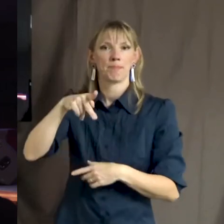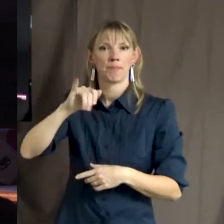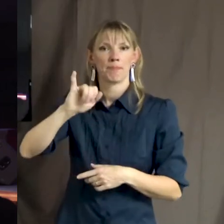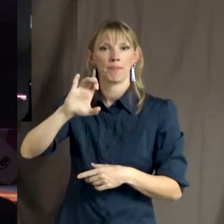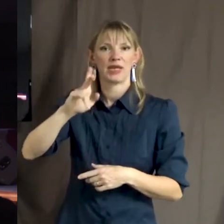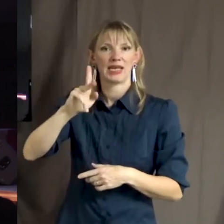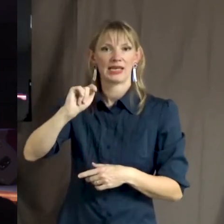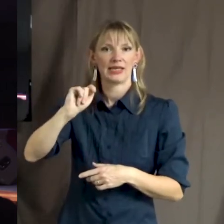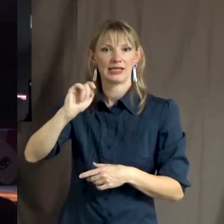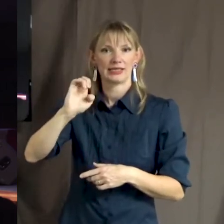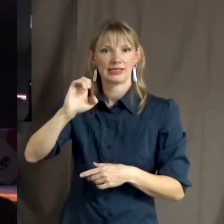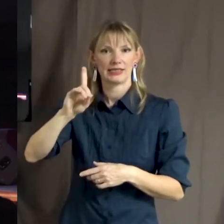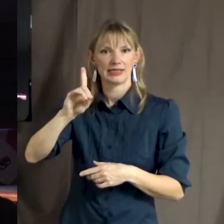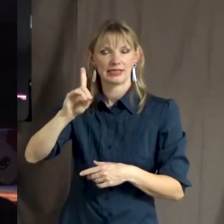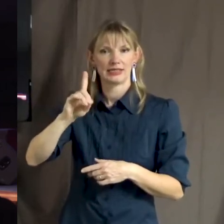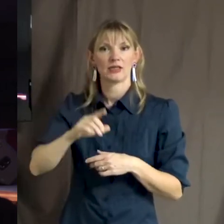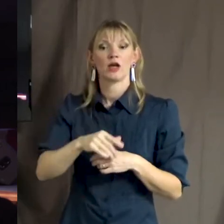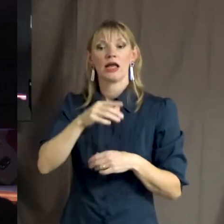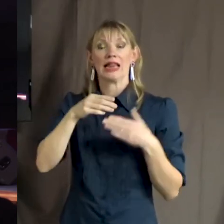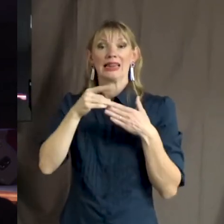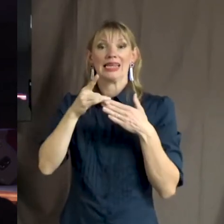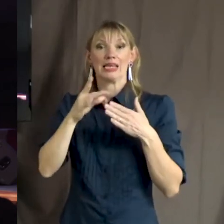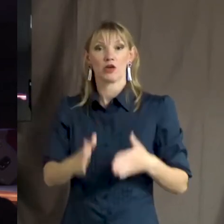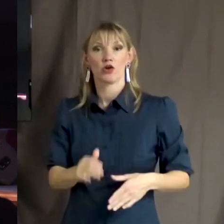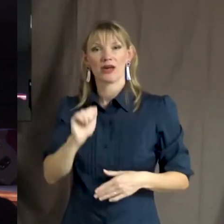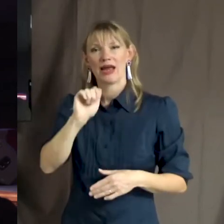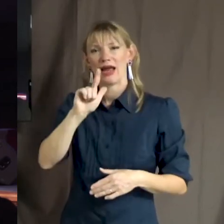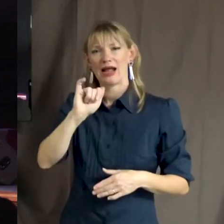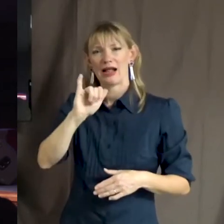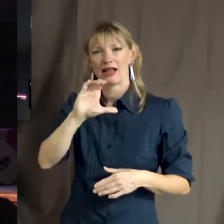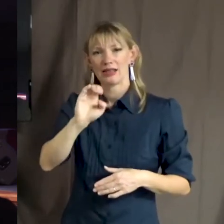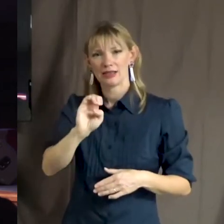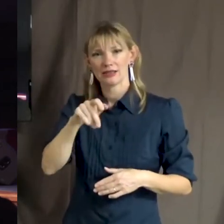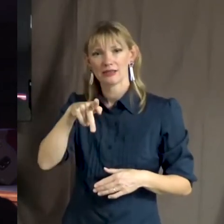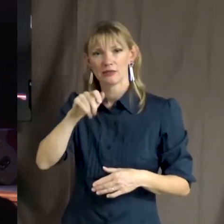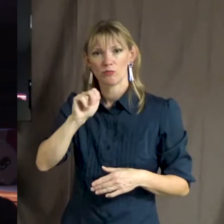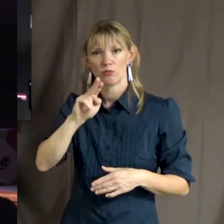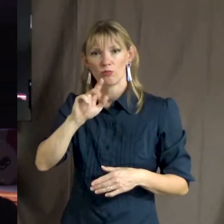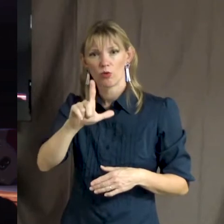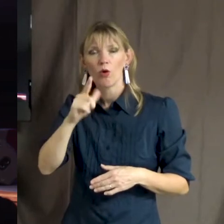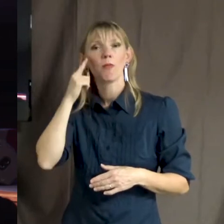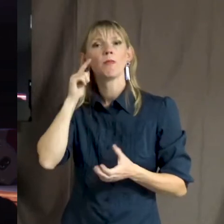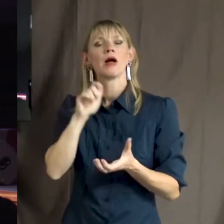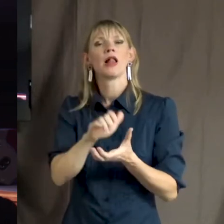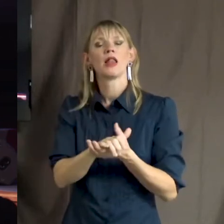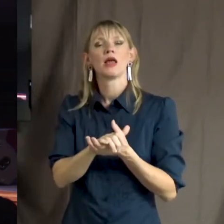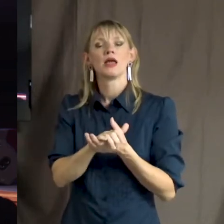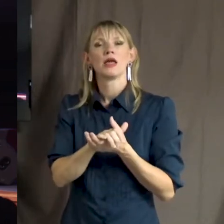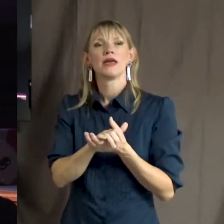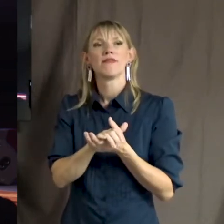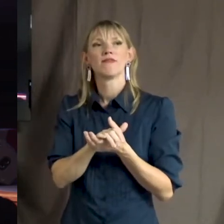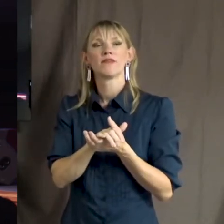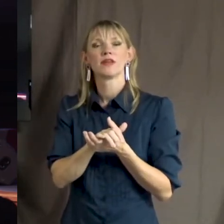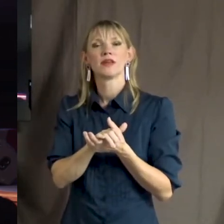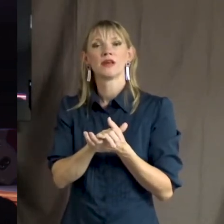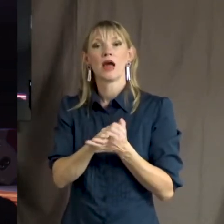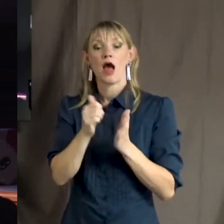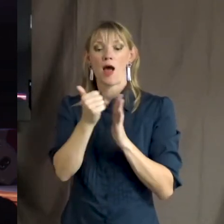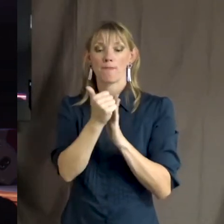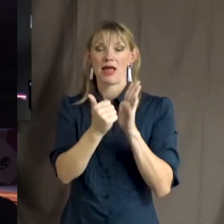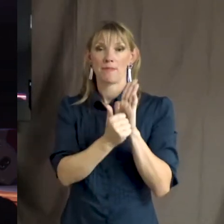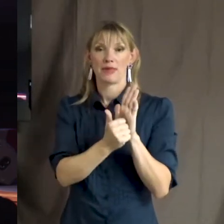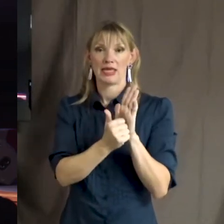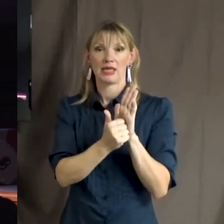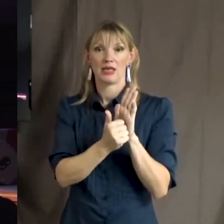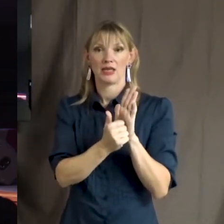Their leader, a woman named Alice Paul, believed that the key to getting an amendment to the